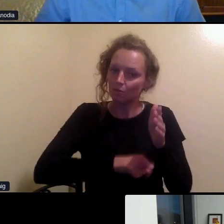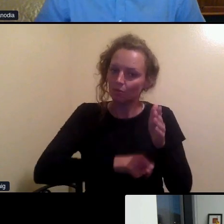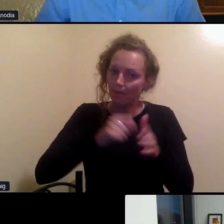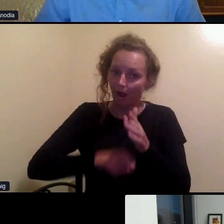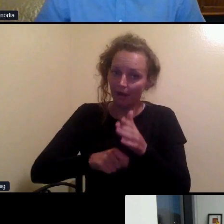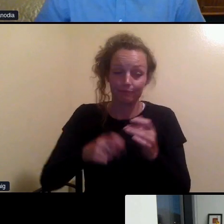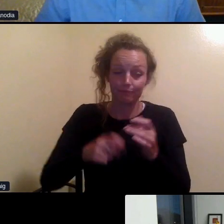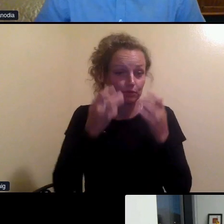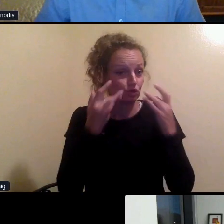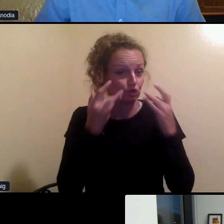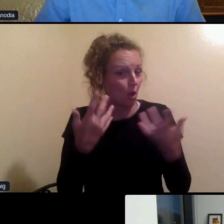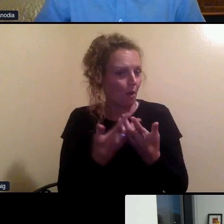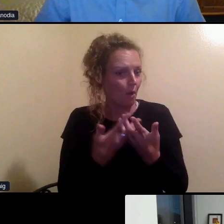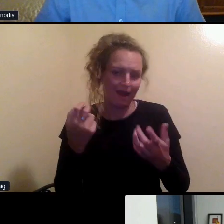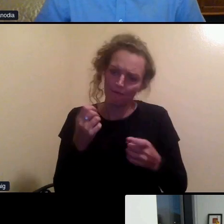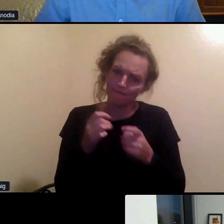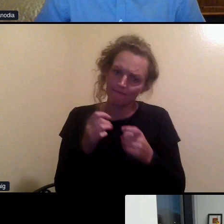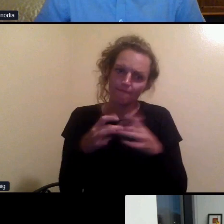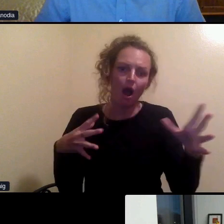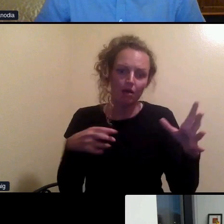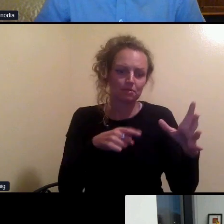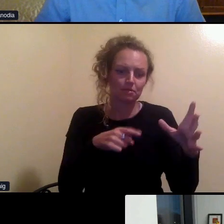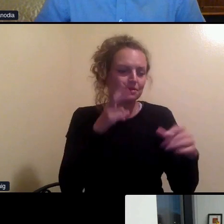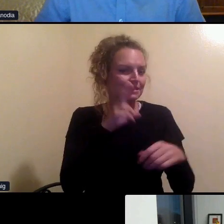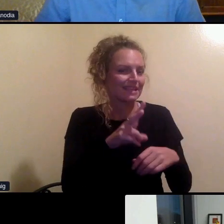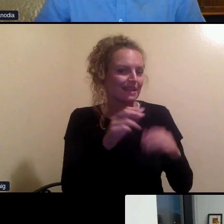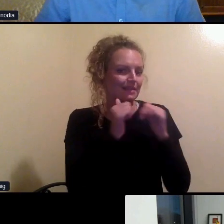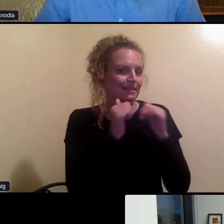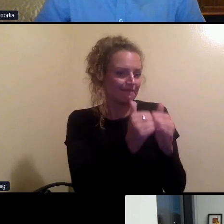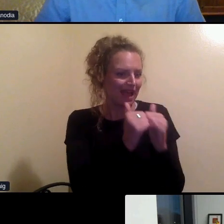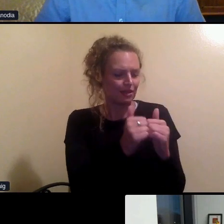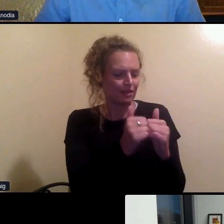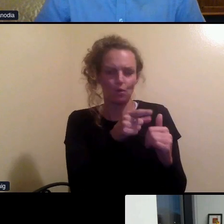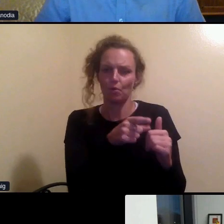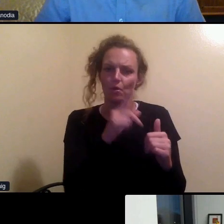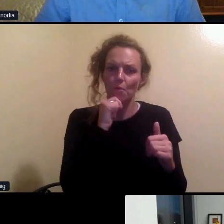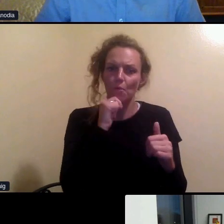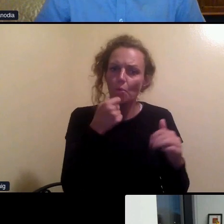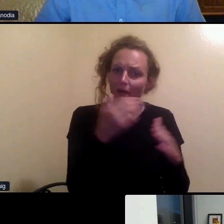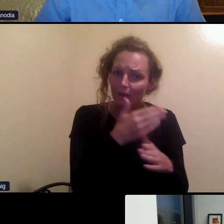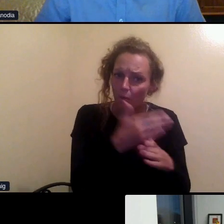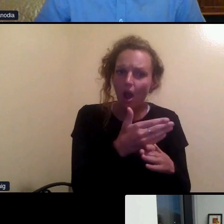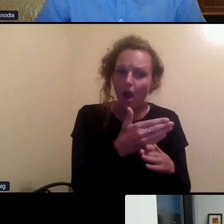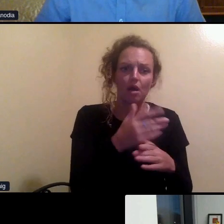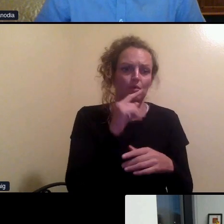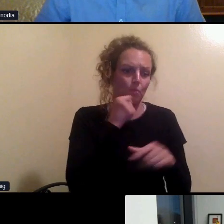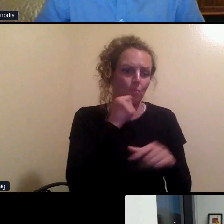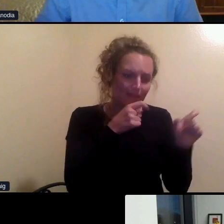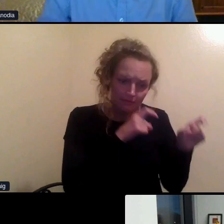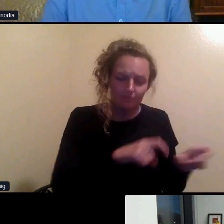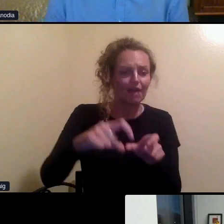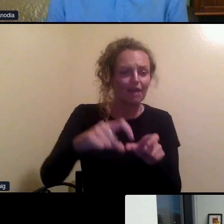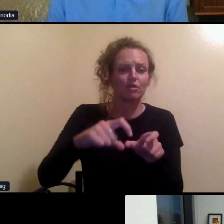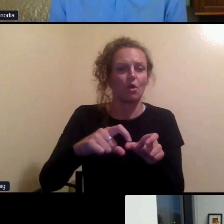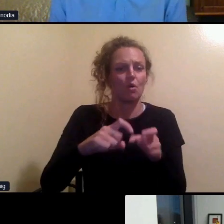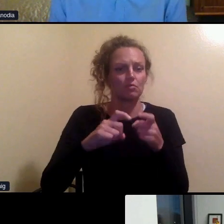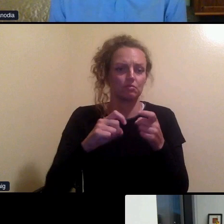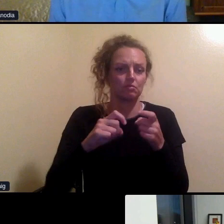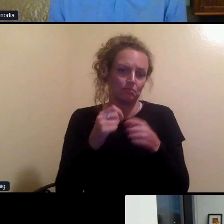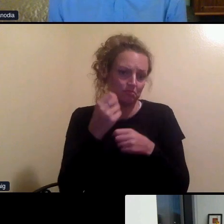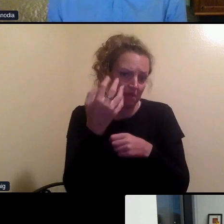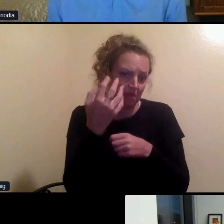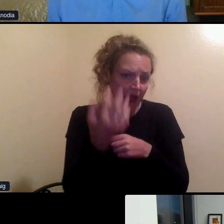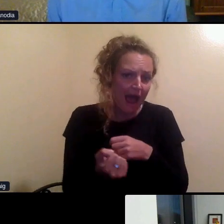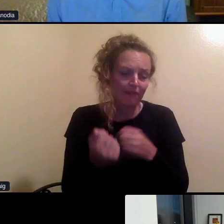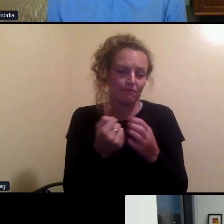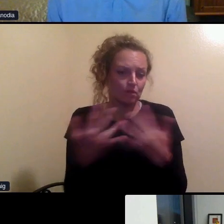see the value of it. Does it even work? What kind of value will it create? If it fails, you want to see it very fast. And I think